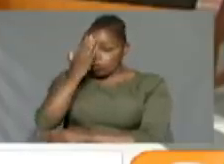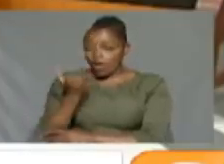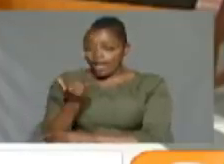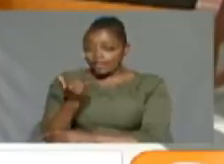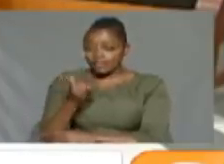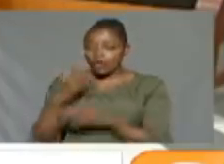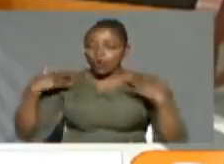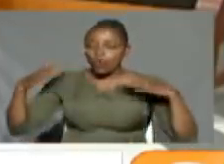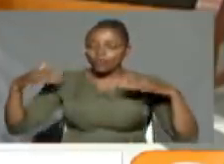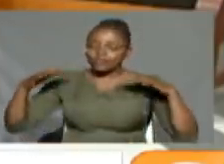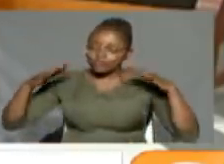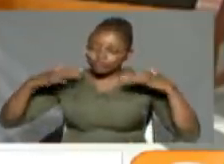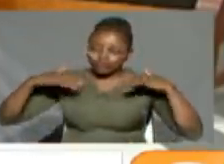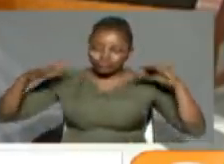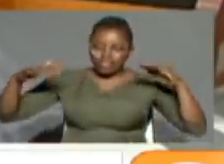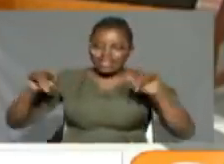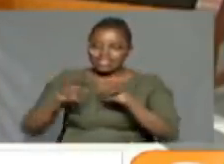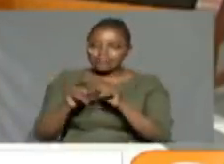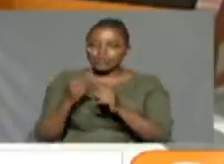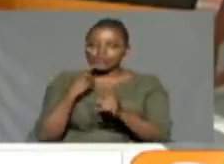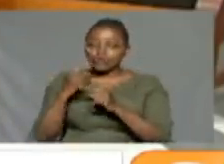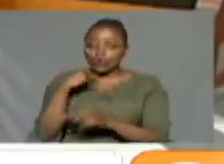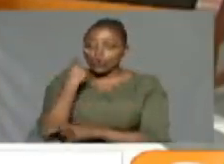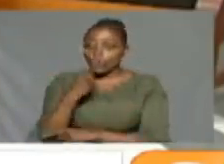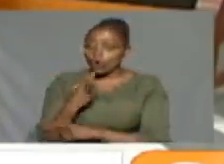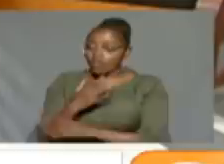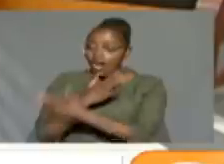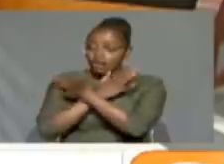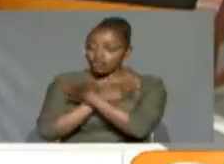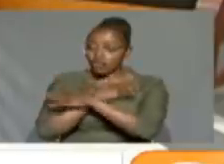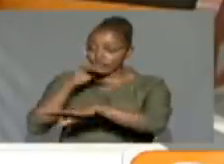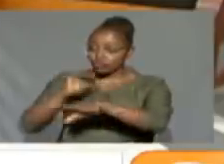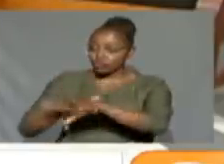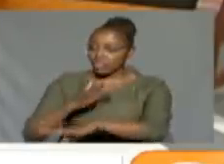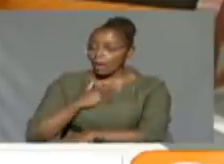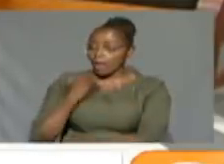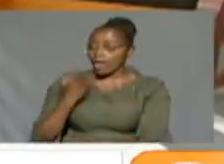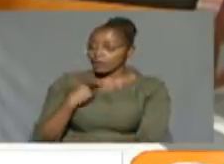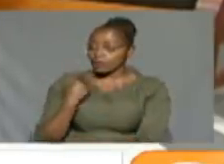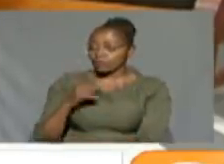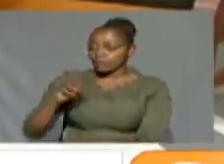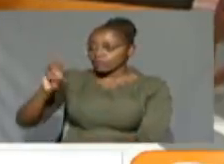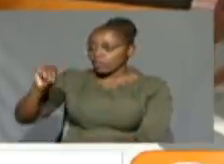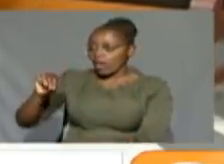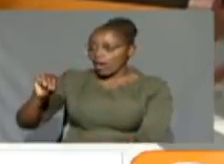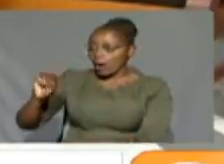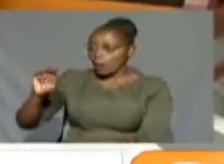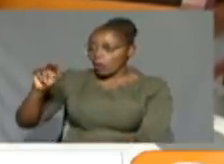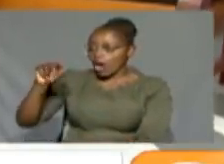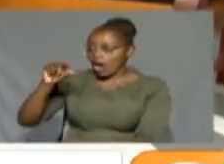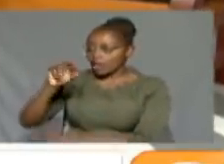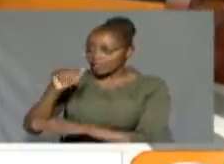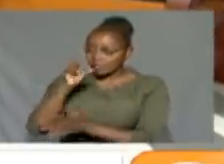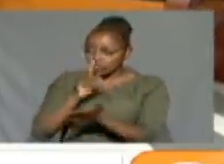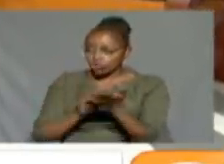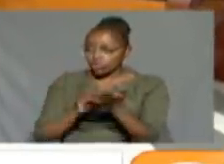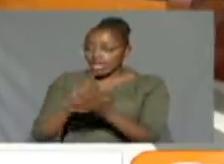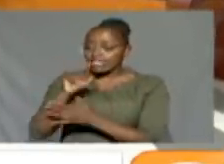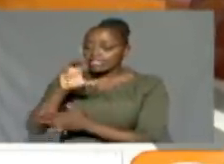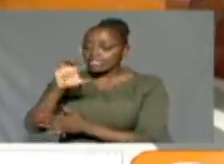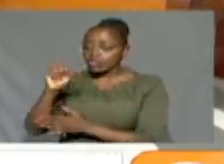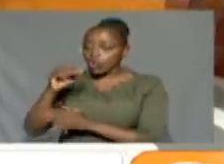Wings to Fly. We'll talk about that. We are talking with my good friend, Dr. James Mwangi. He's the CEO of Equity